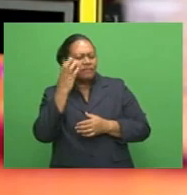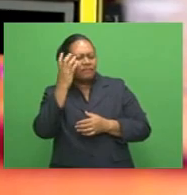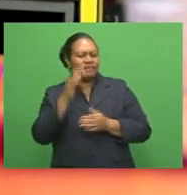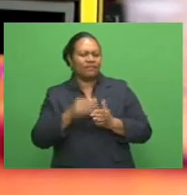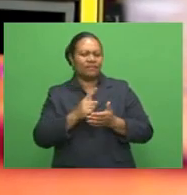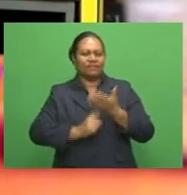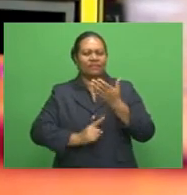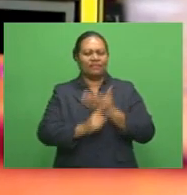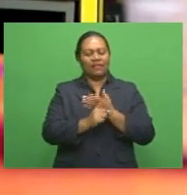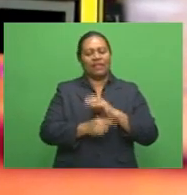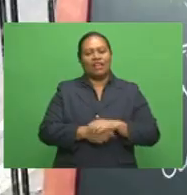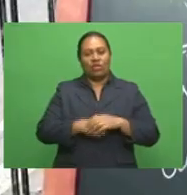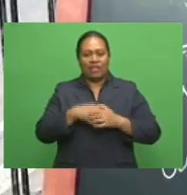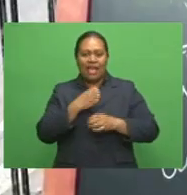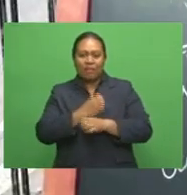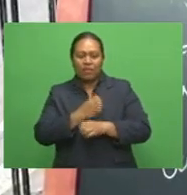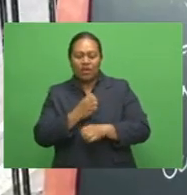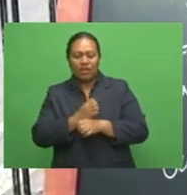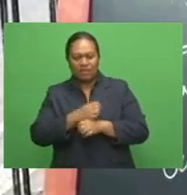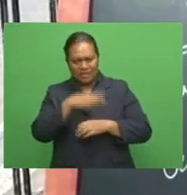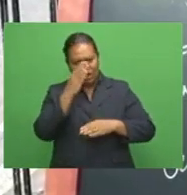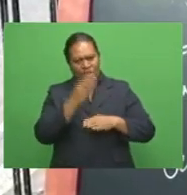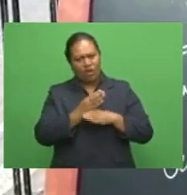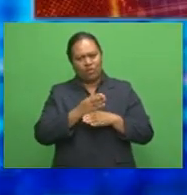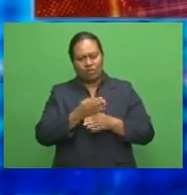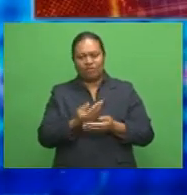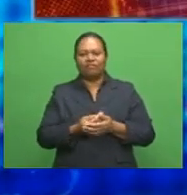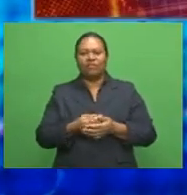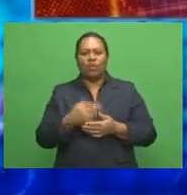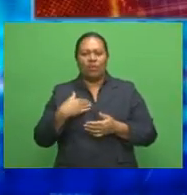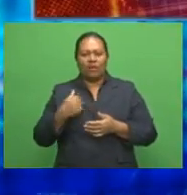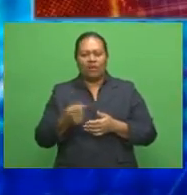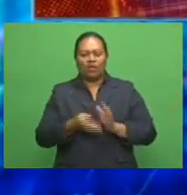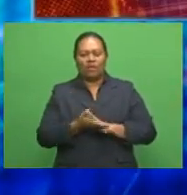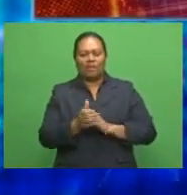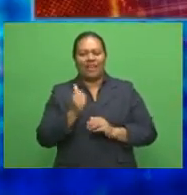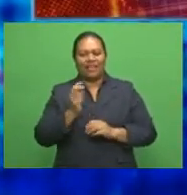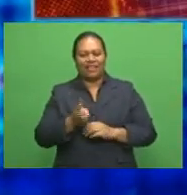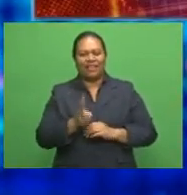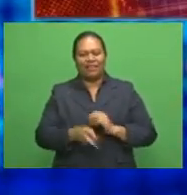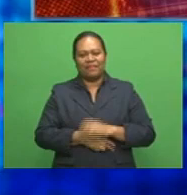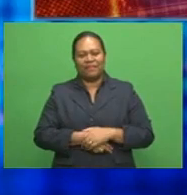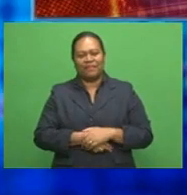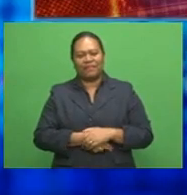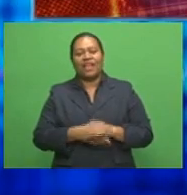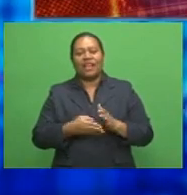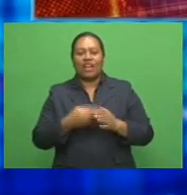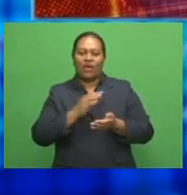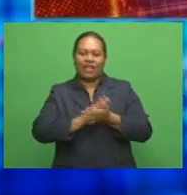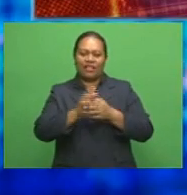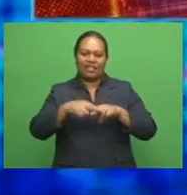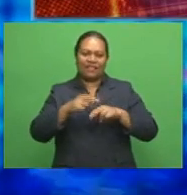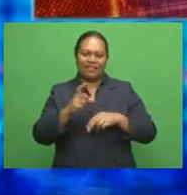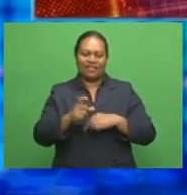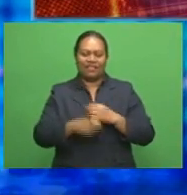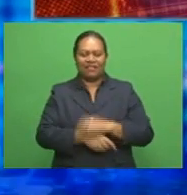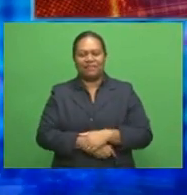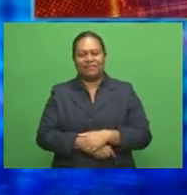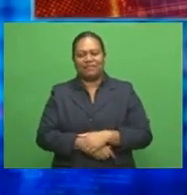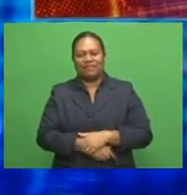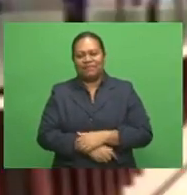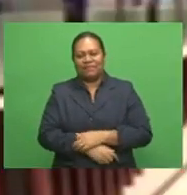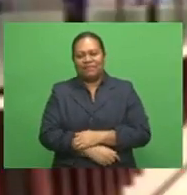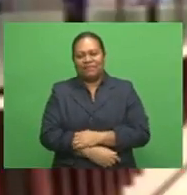plus a jump in unemployment could halt the recovery. We now join Sinifa from HFC Bank with the latest from the money